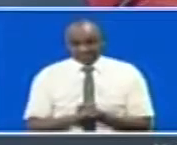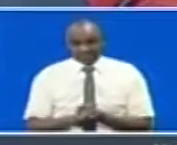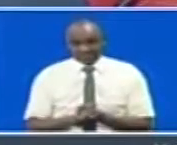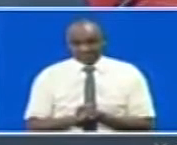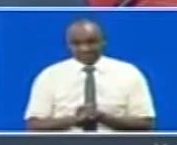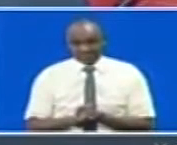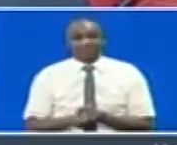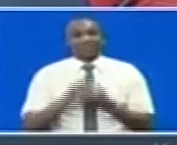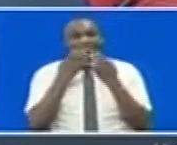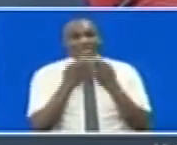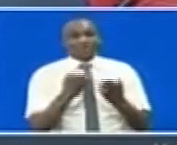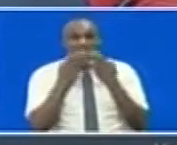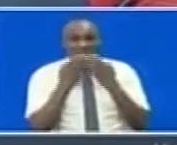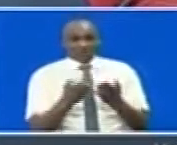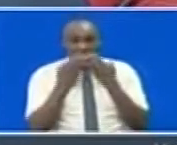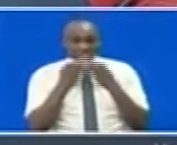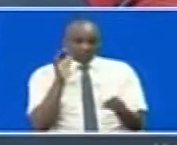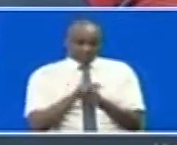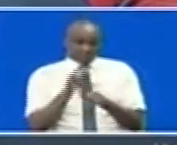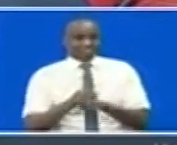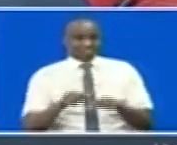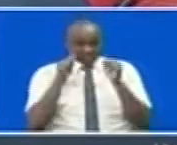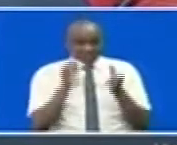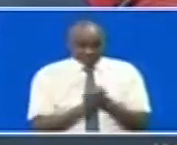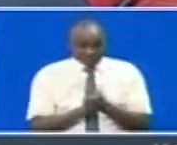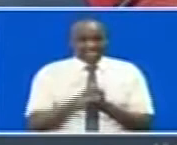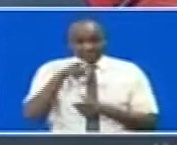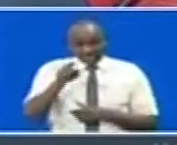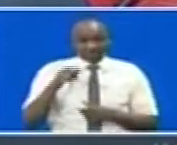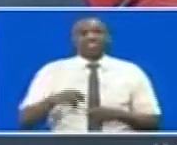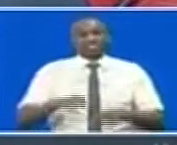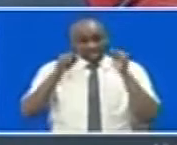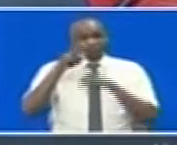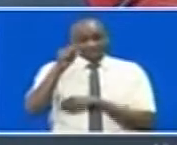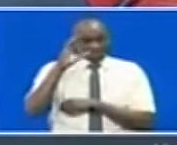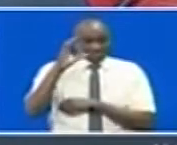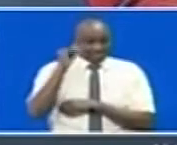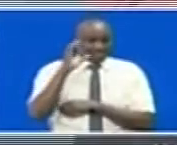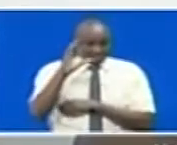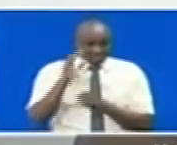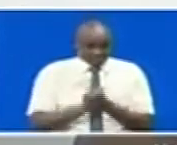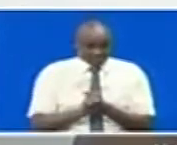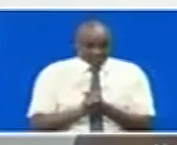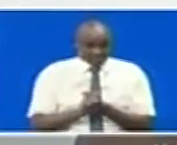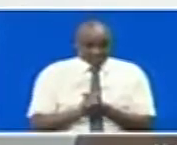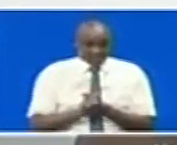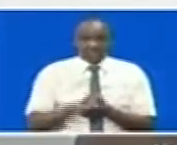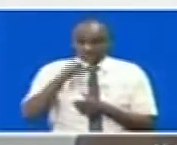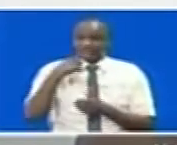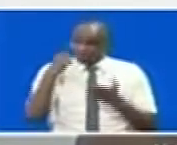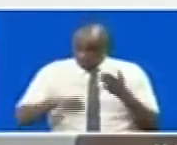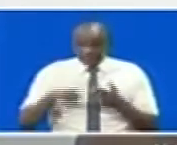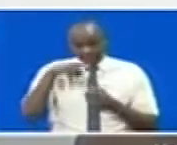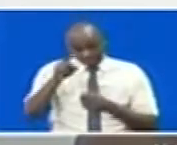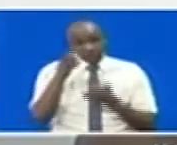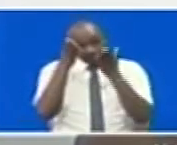it. All right, thank you very much, Bwana Chair. Francis Olekaparo, who is the chair of the National Cohesion Integration Commission, he says they will be